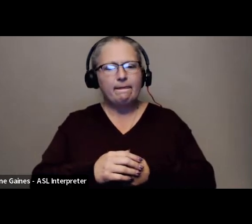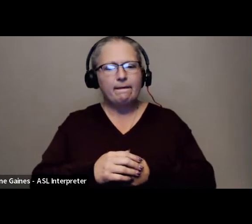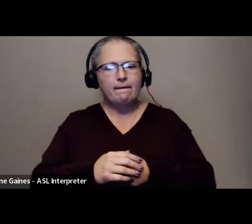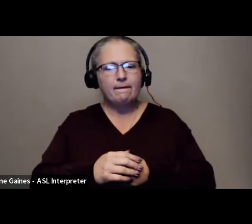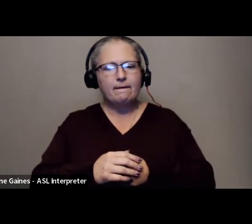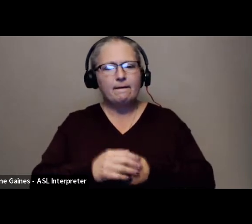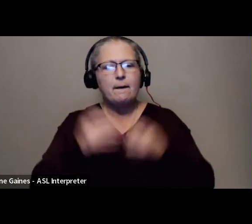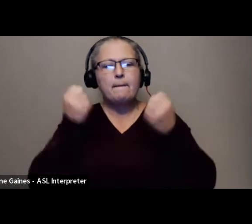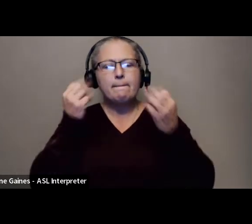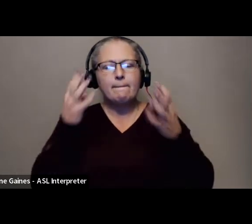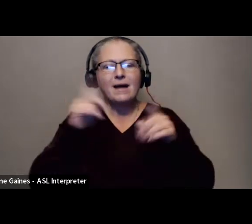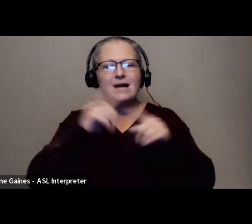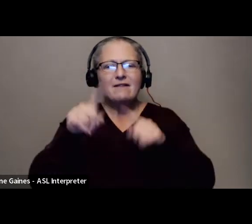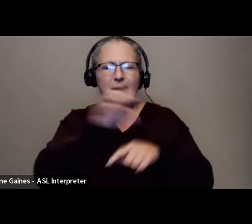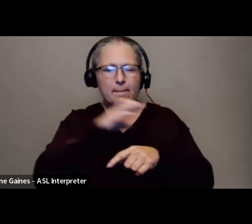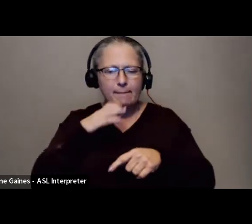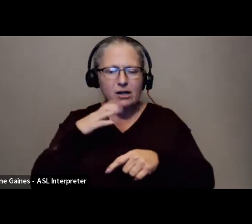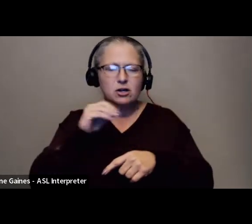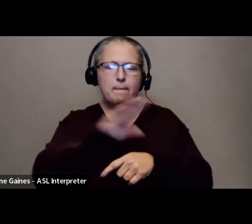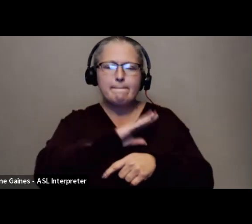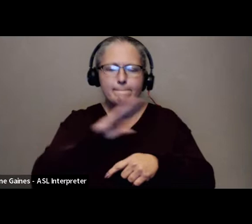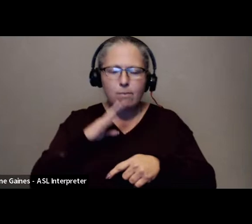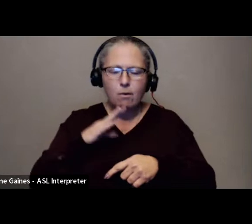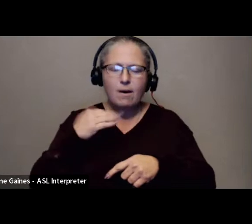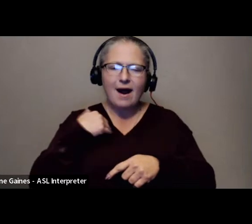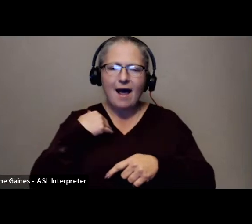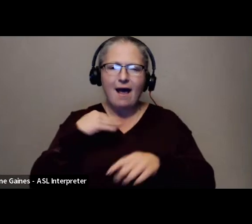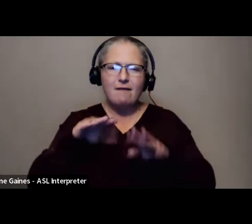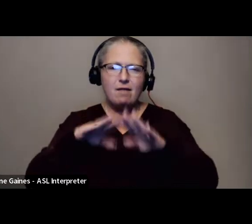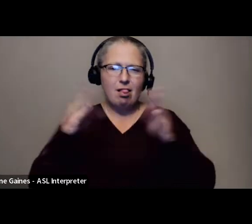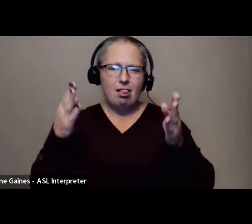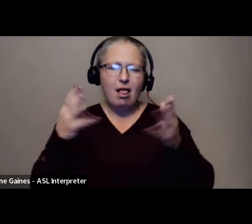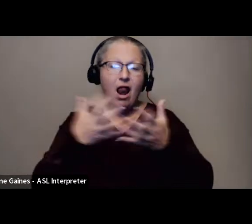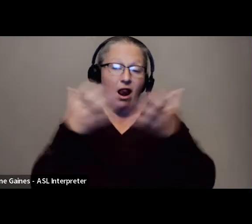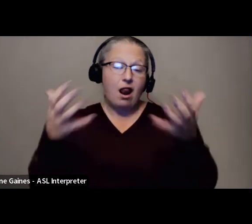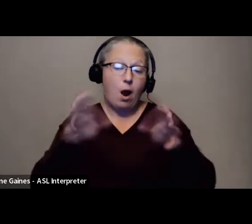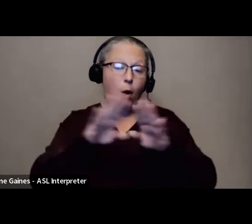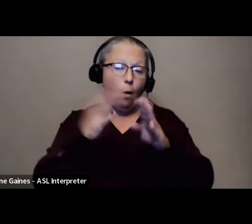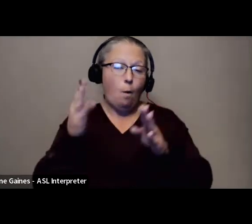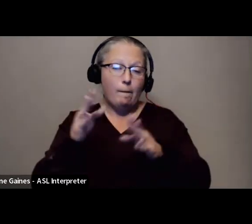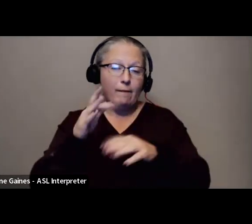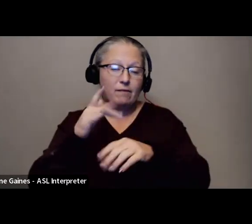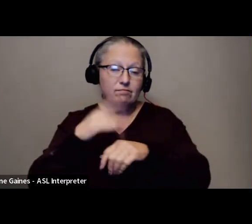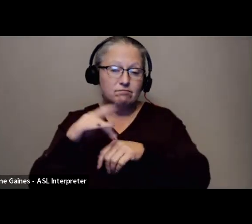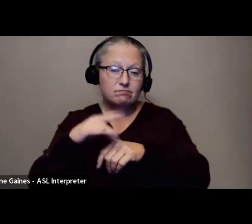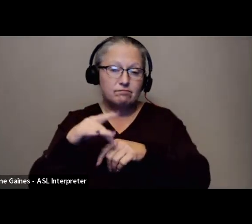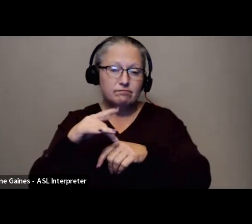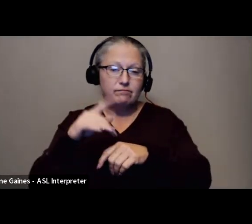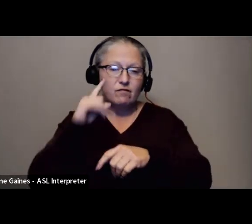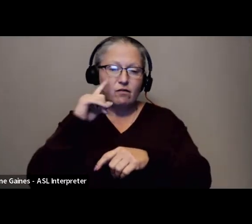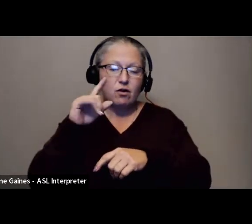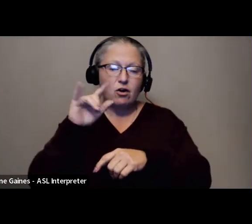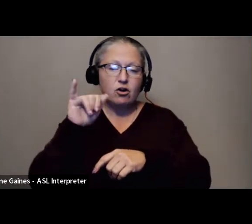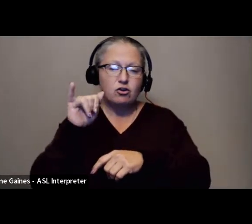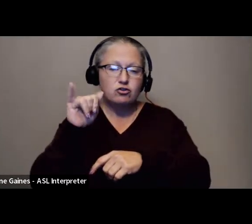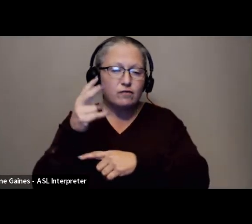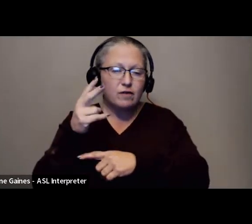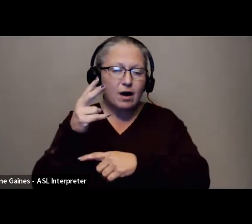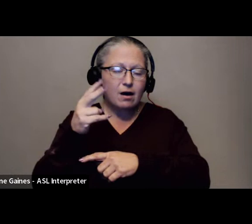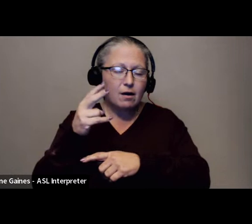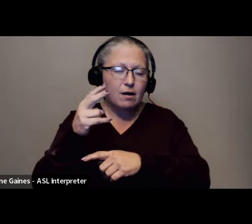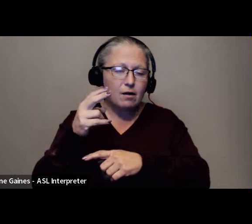Many different commissions and boards have a lot of openings right now. Specifically, the Juvenile Justice Delinquency